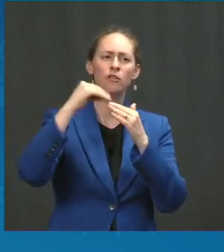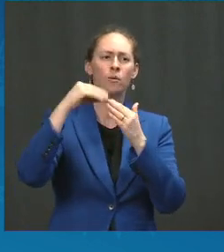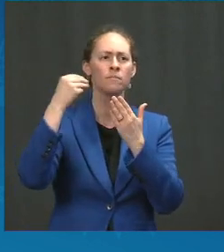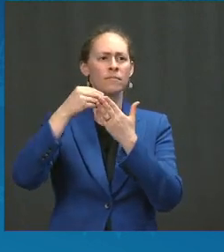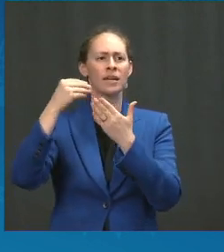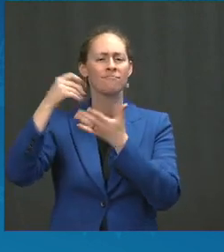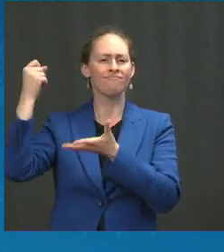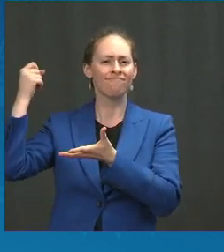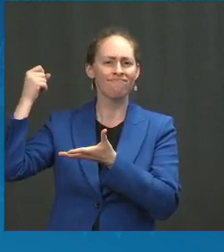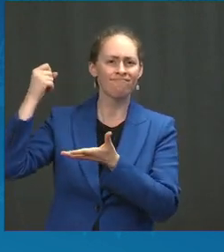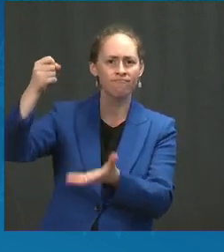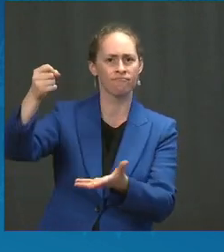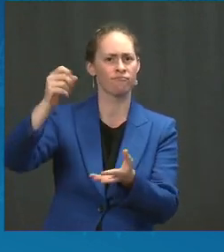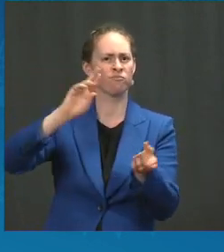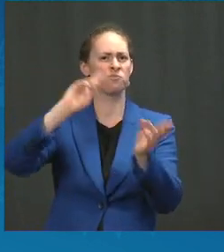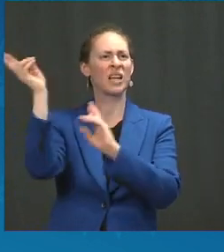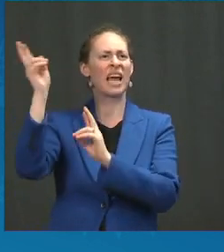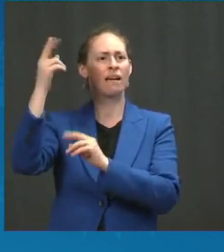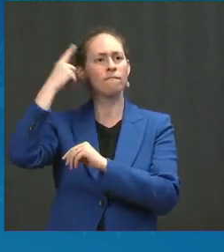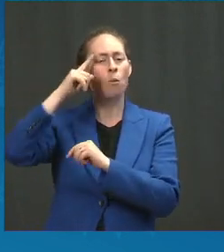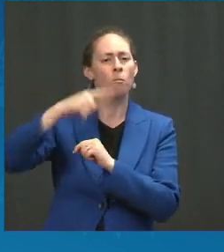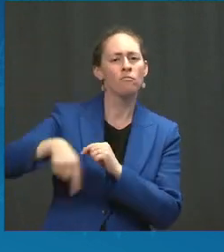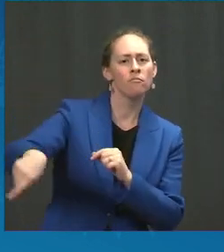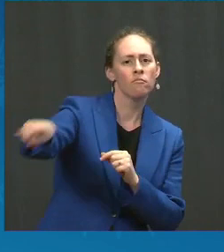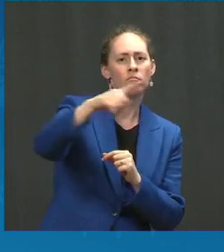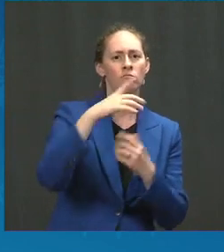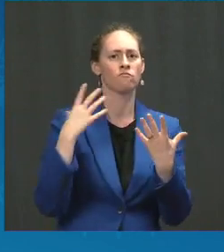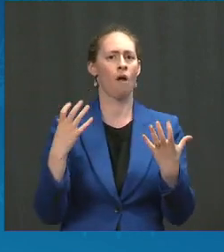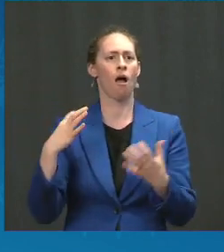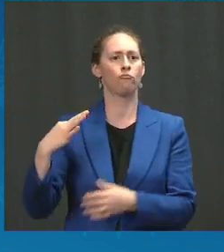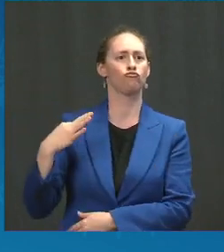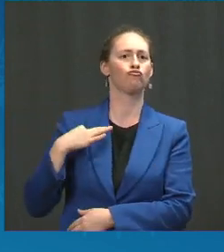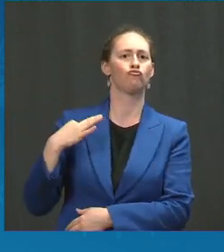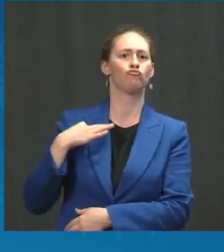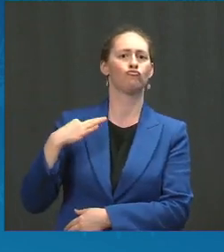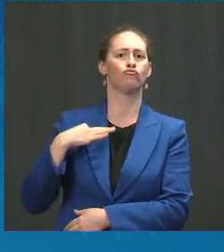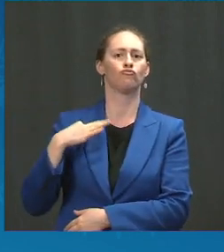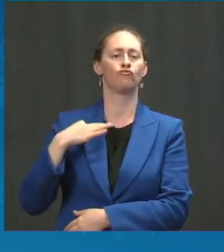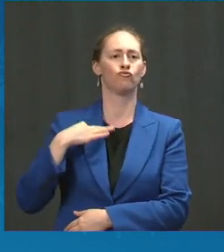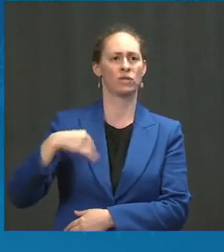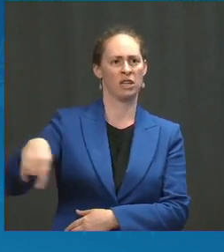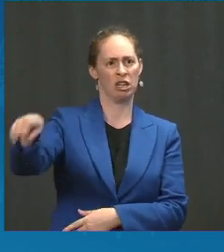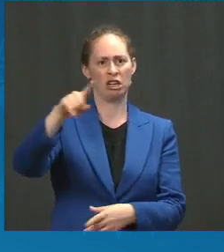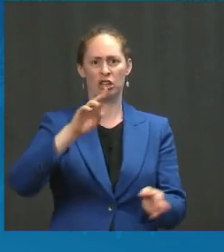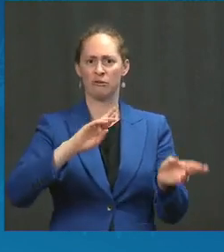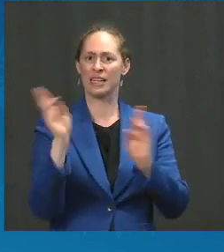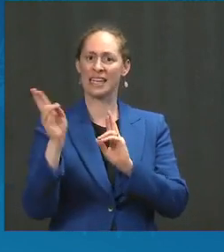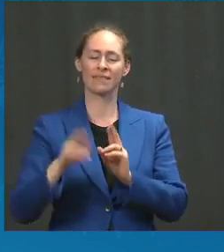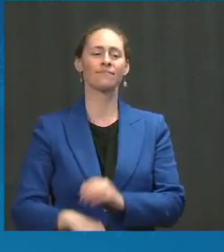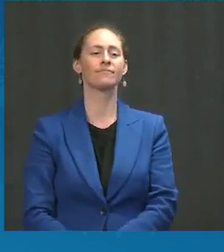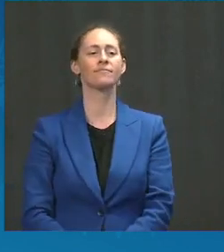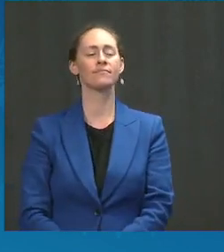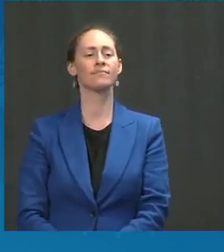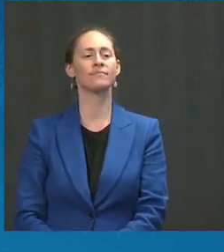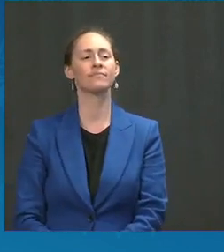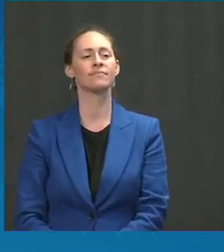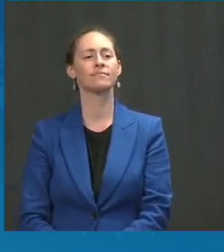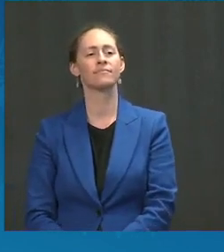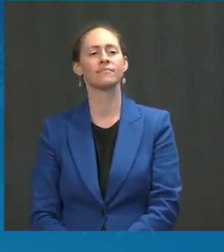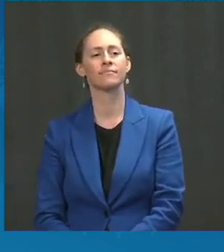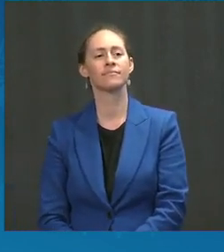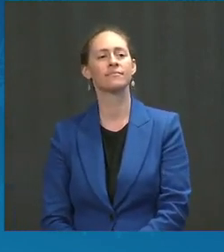and development, which so many businesses need to do to, again, grow. And we're also putting resources and